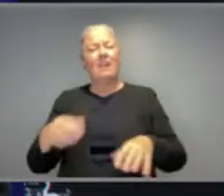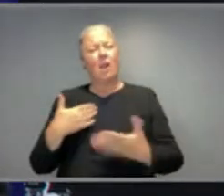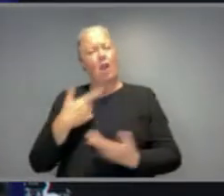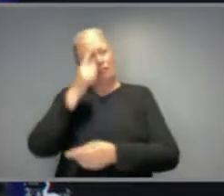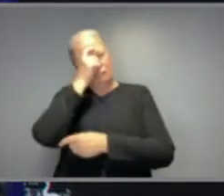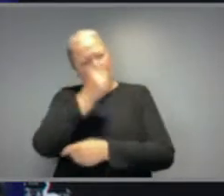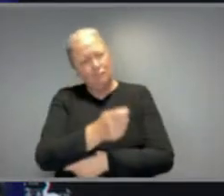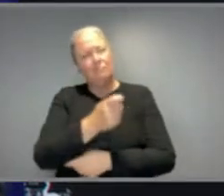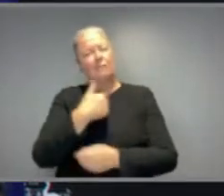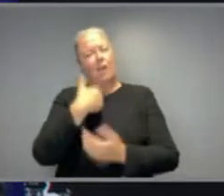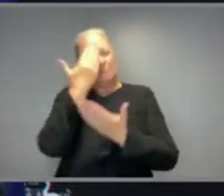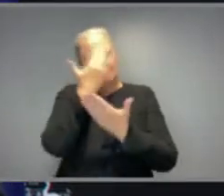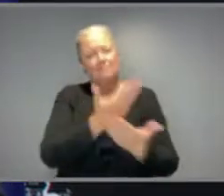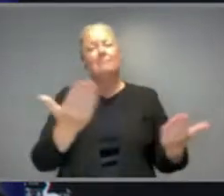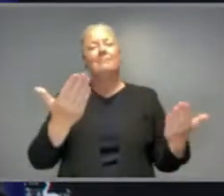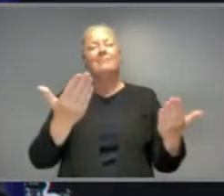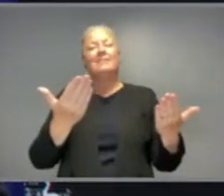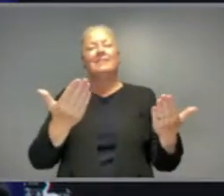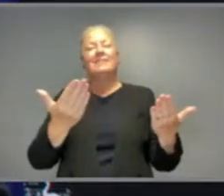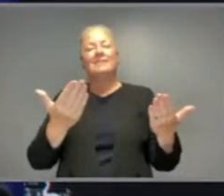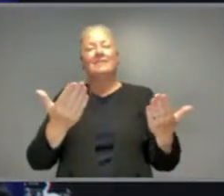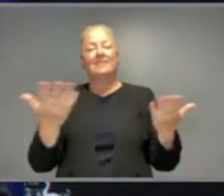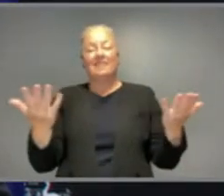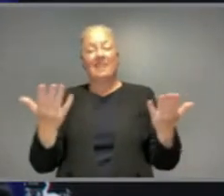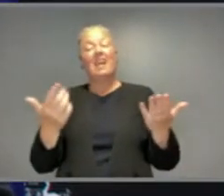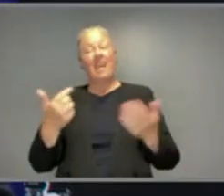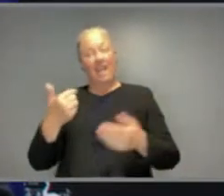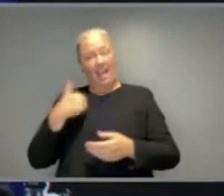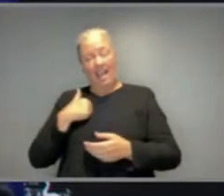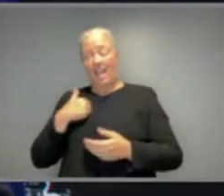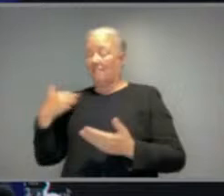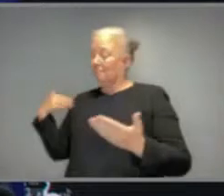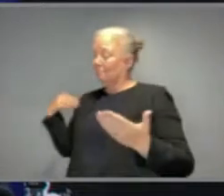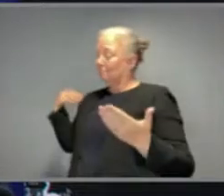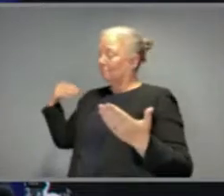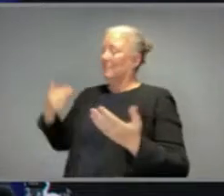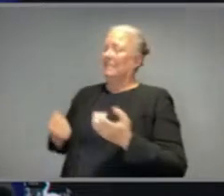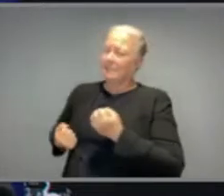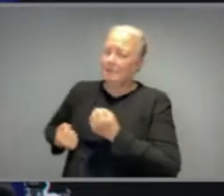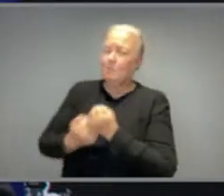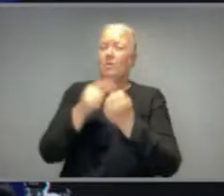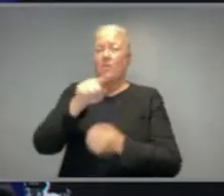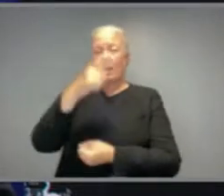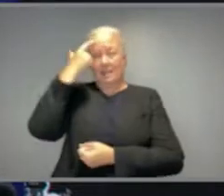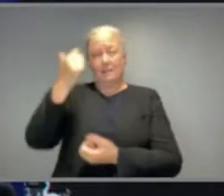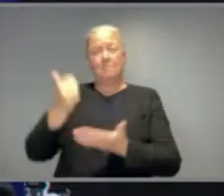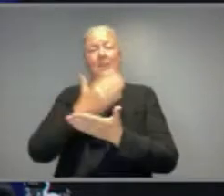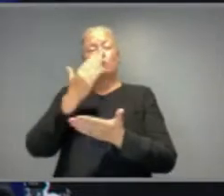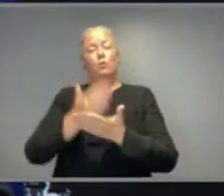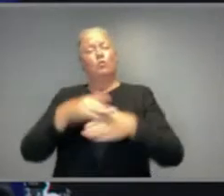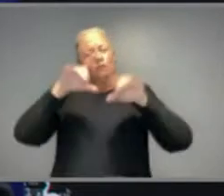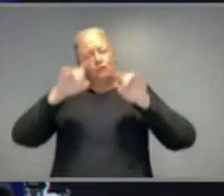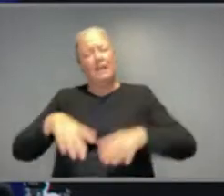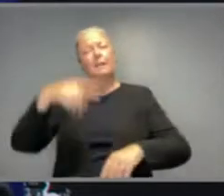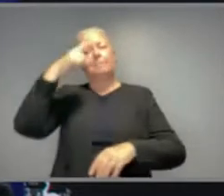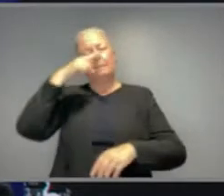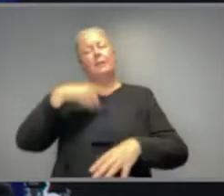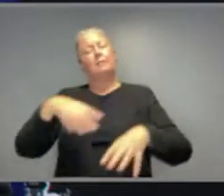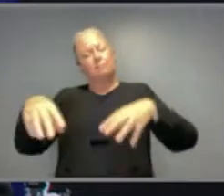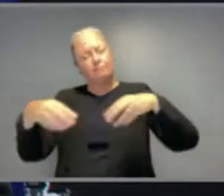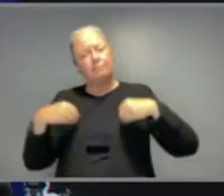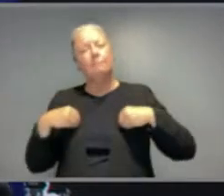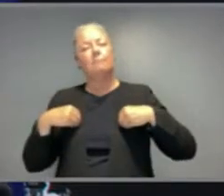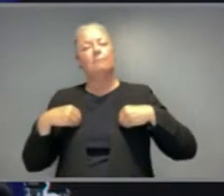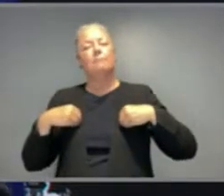that, because that's what I've been backing the whole time, to ensure that Australians can come through in the way that we